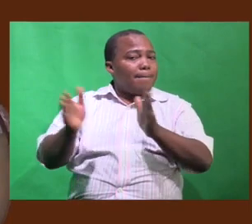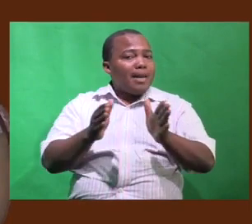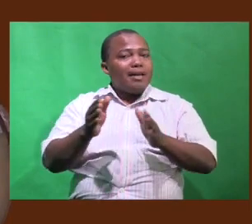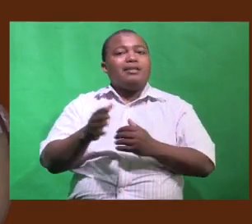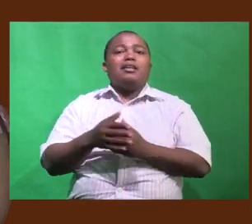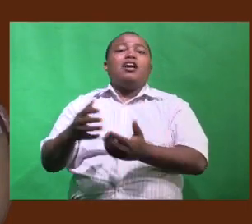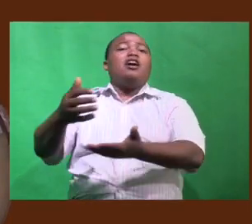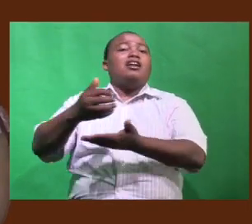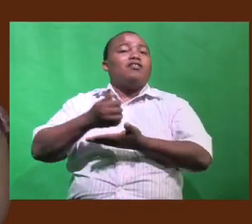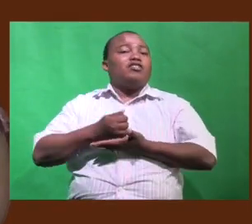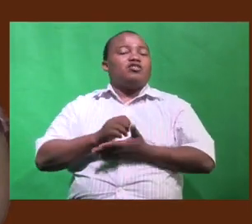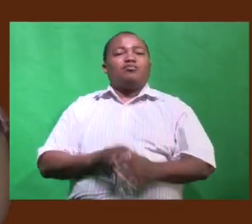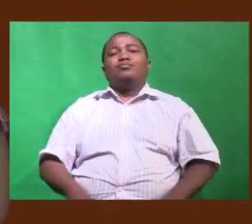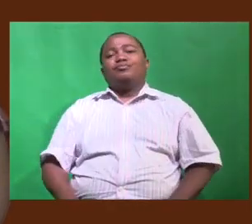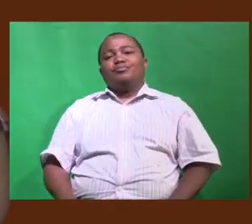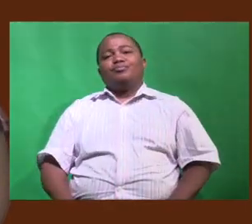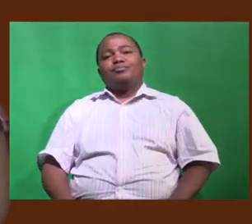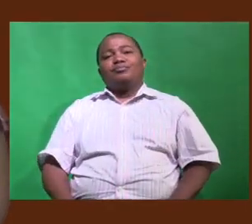Okay.